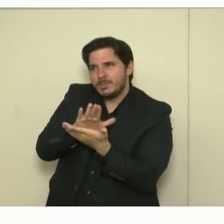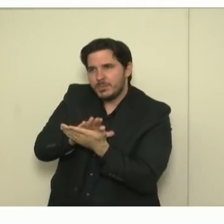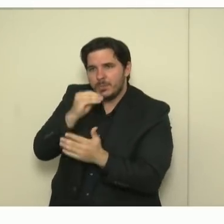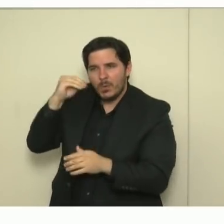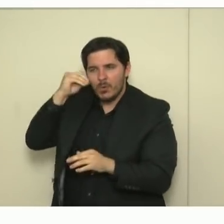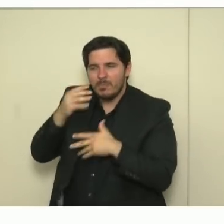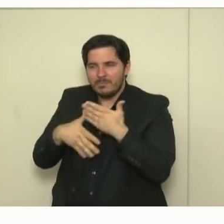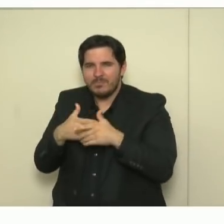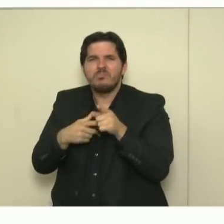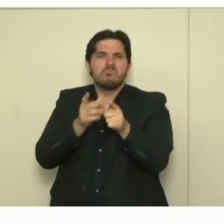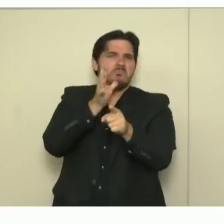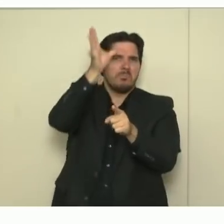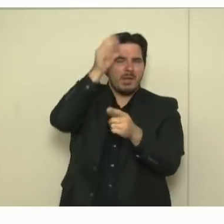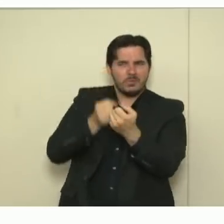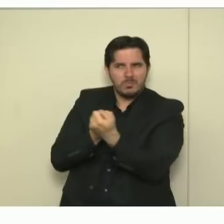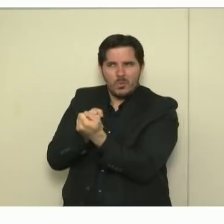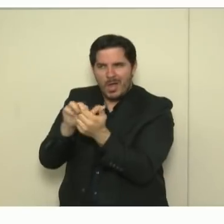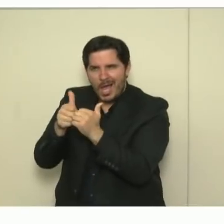few weeks.